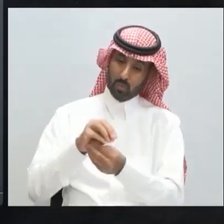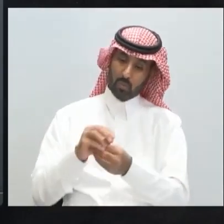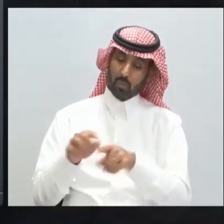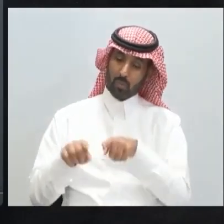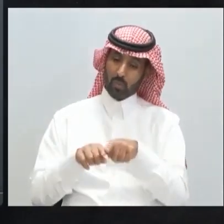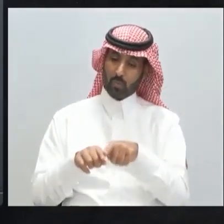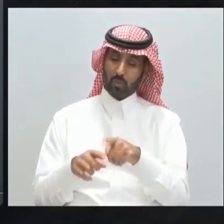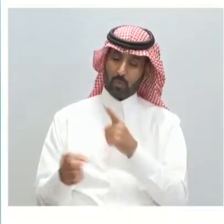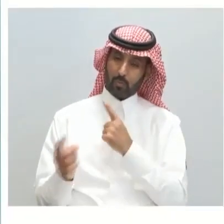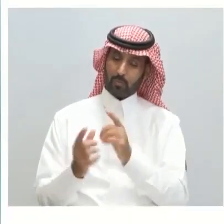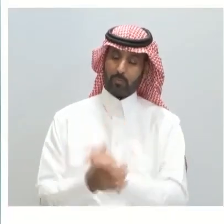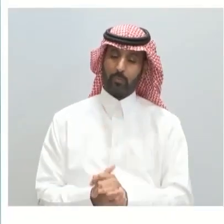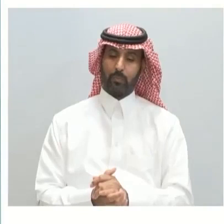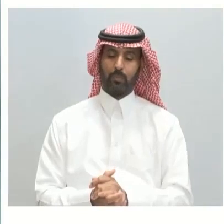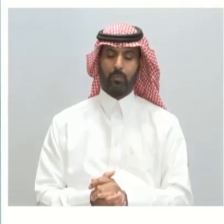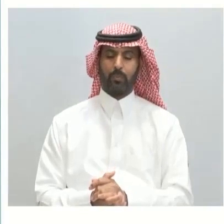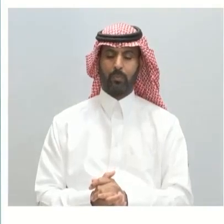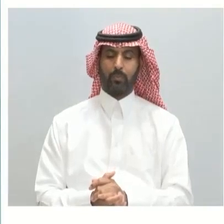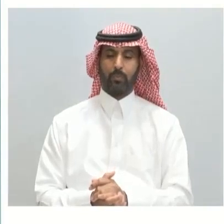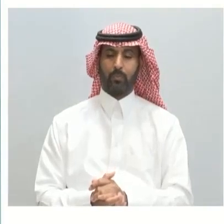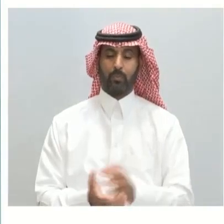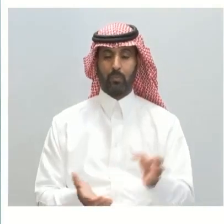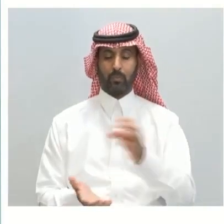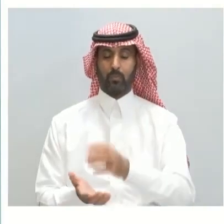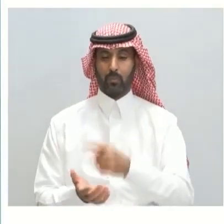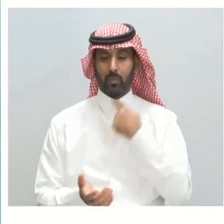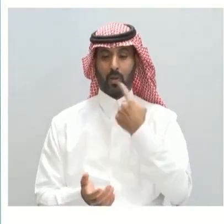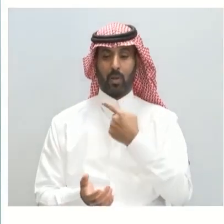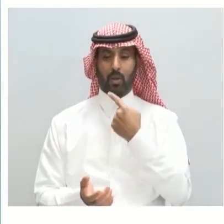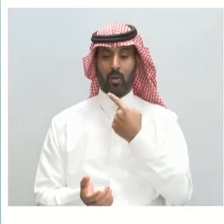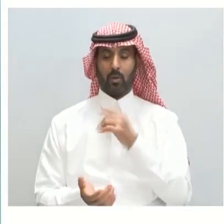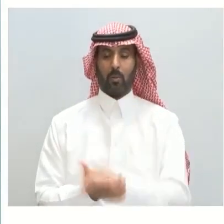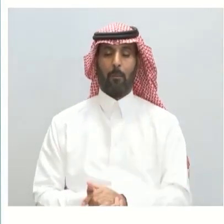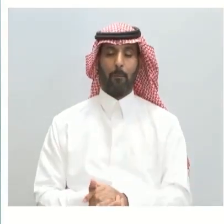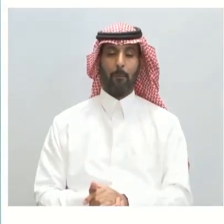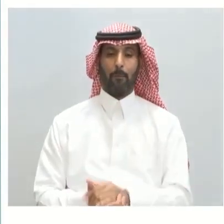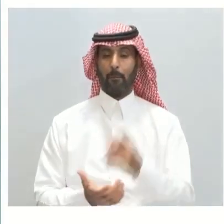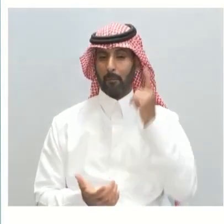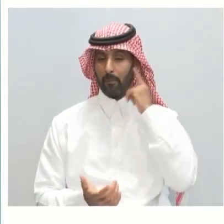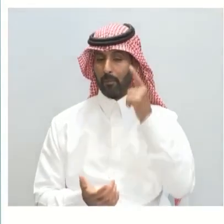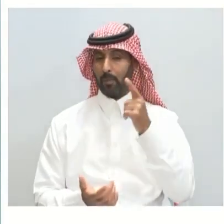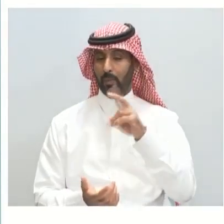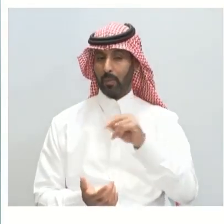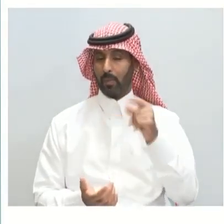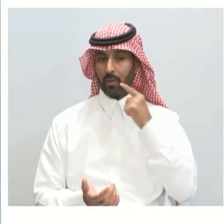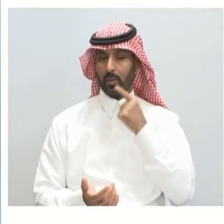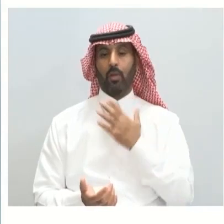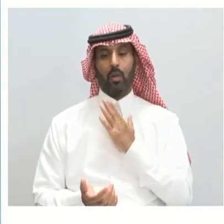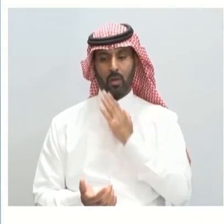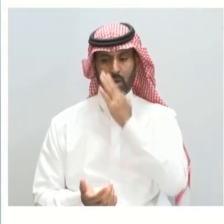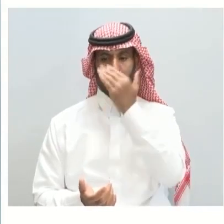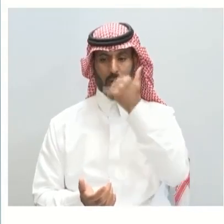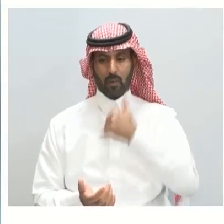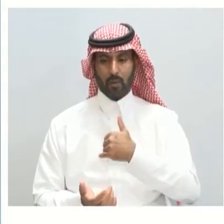be the celebrity. Jumping on to the pronunciation part, listen and find examples for rising and